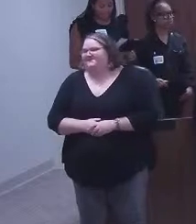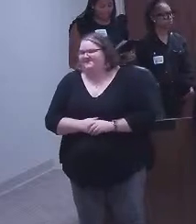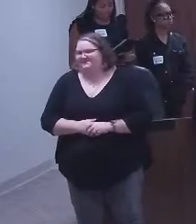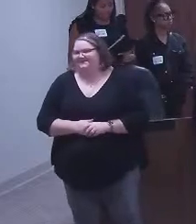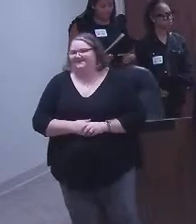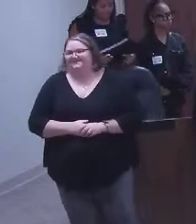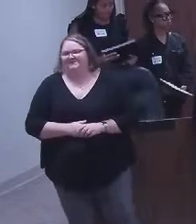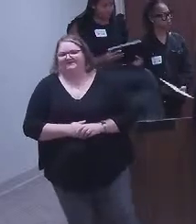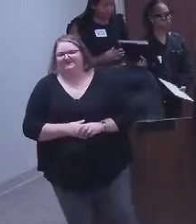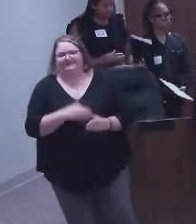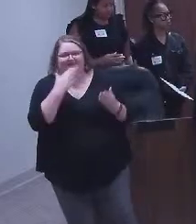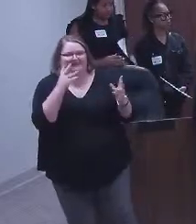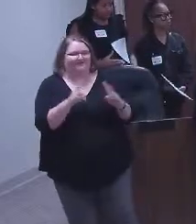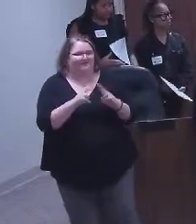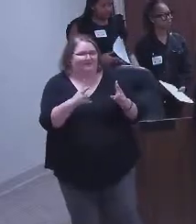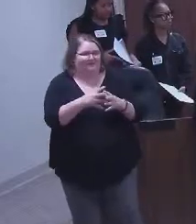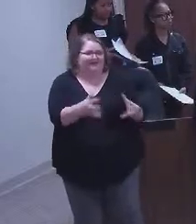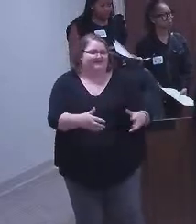Love it.